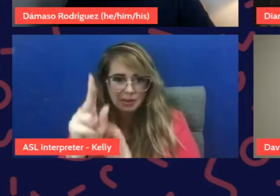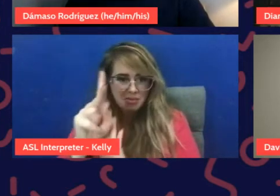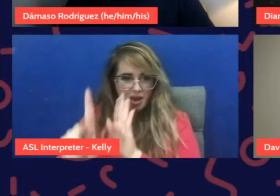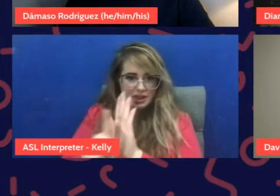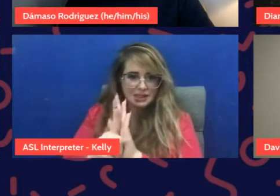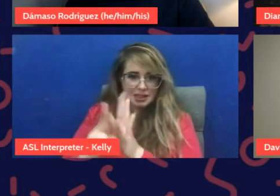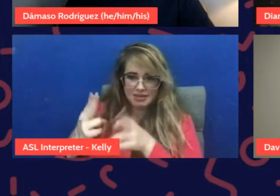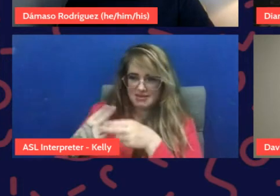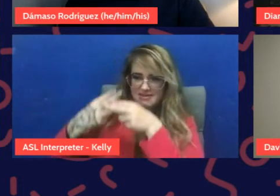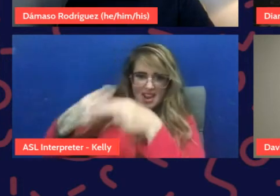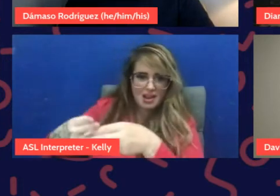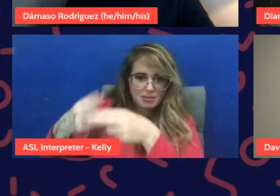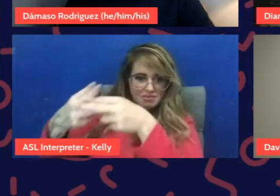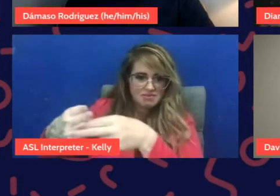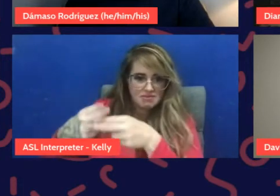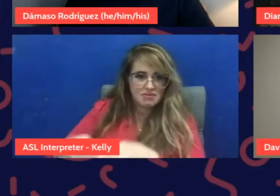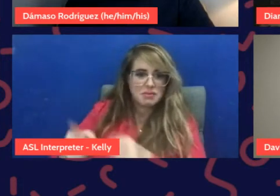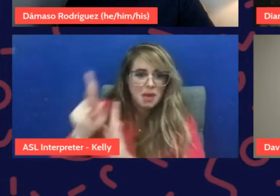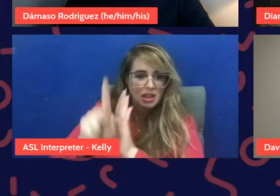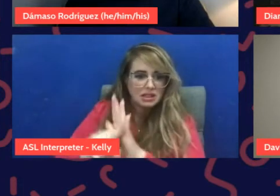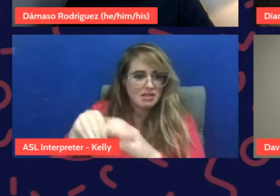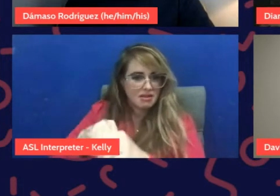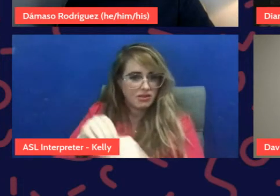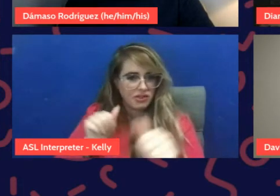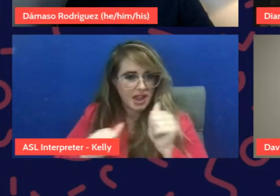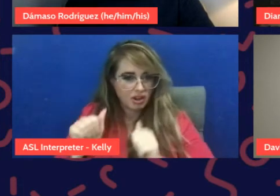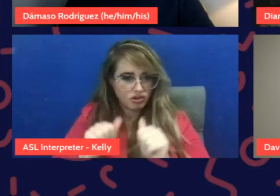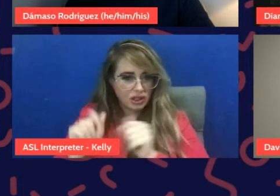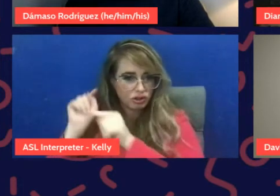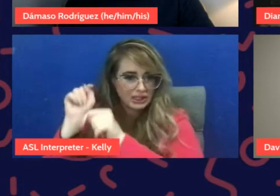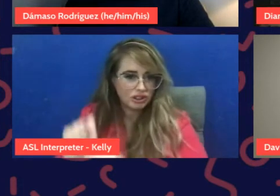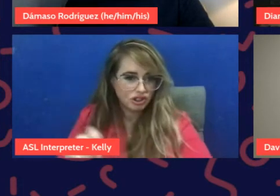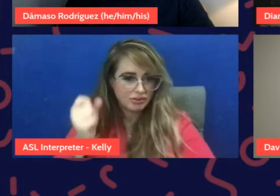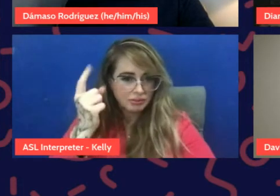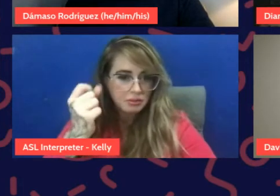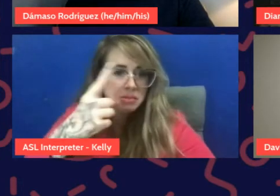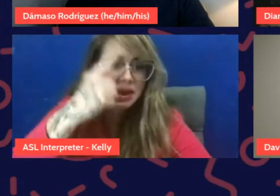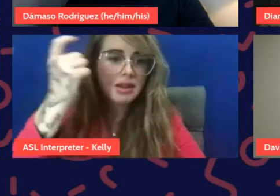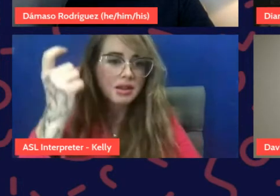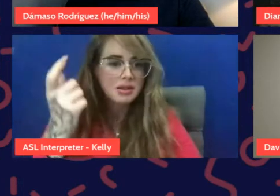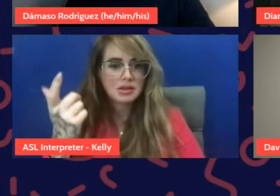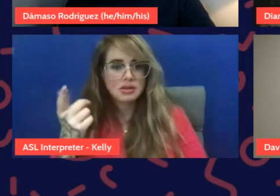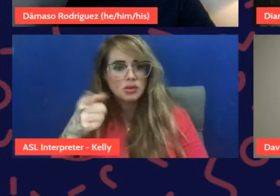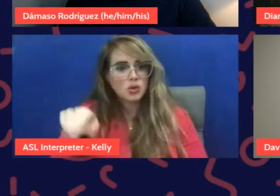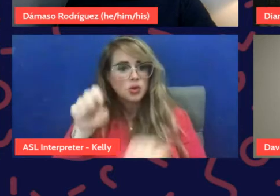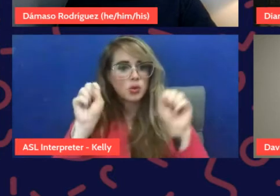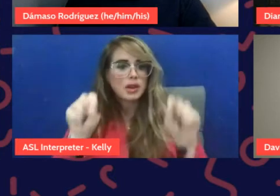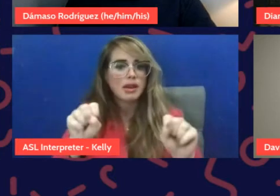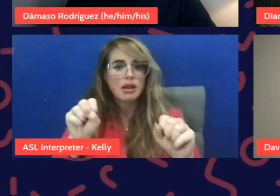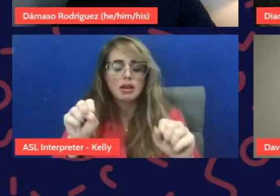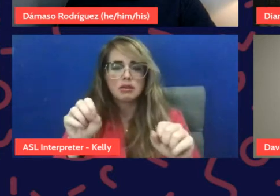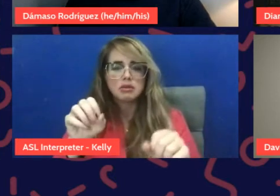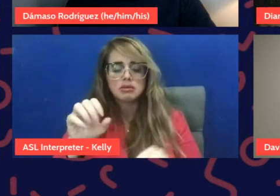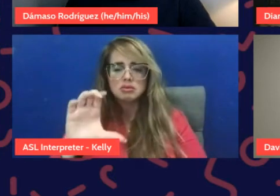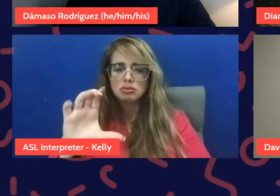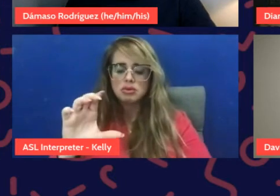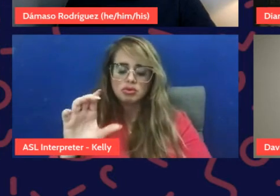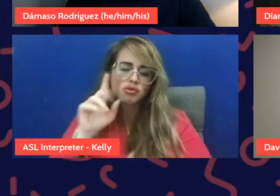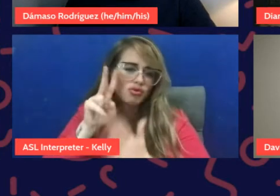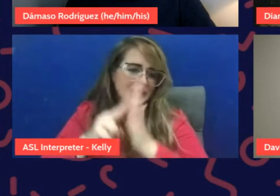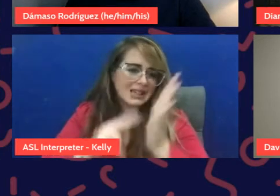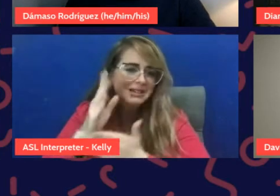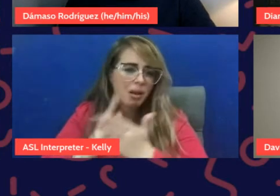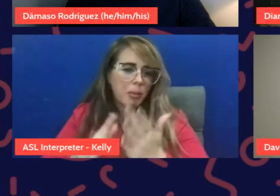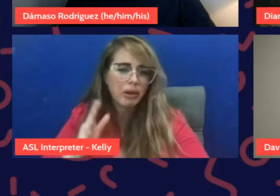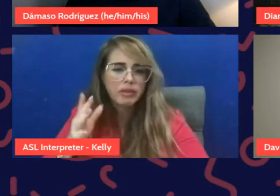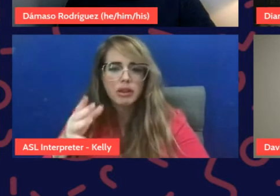named in a theatrical tradition, because like, you know, you can read Chekhov and that's cool. And I think if you know